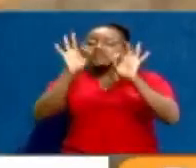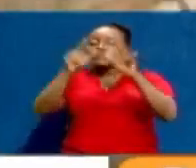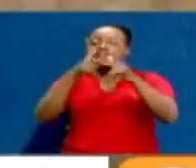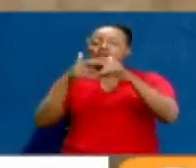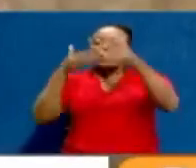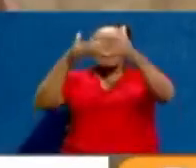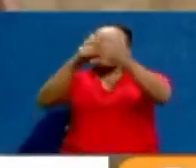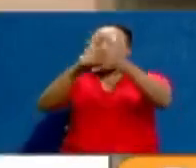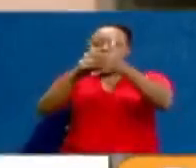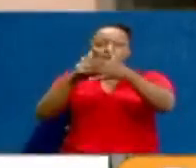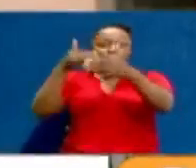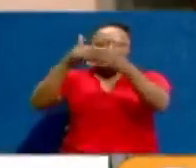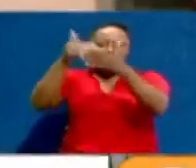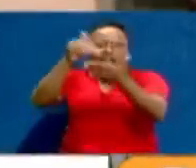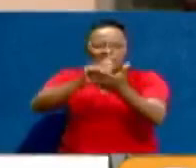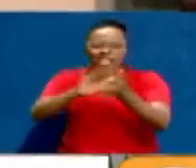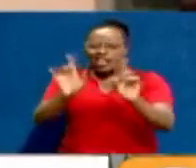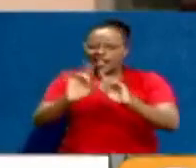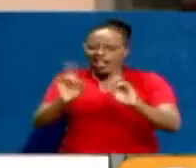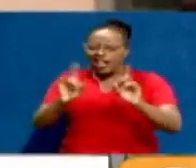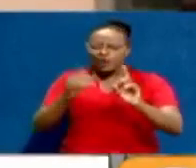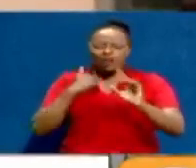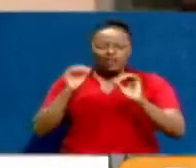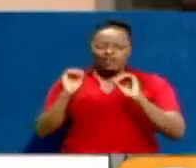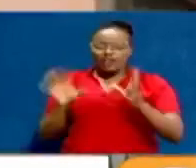mlima. Mlima haitarudi tena. Mimi nimekuja